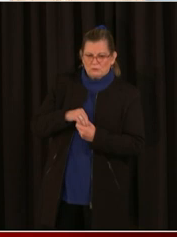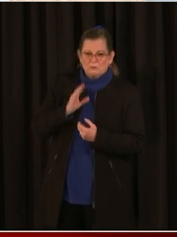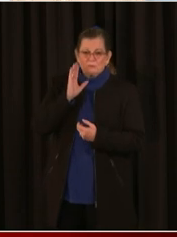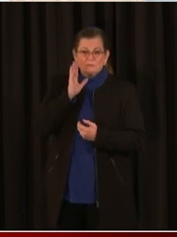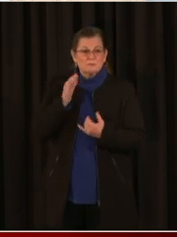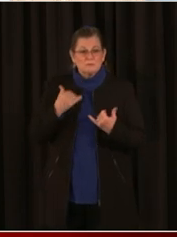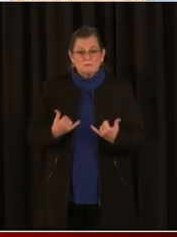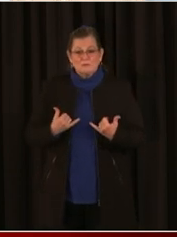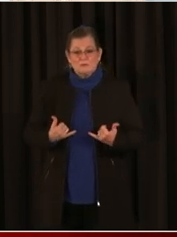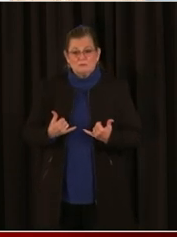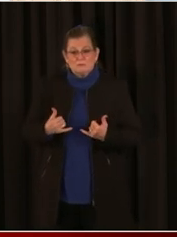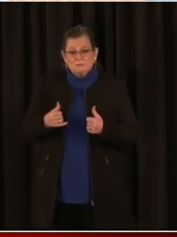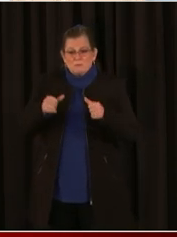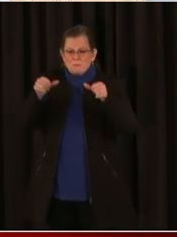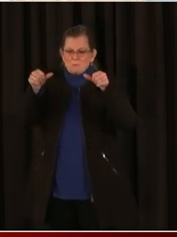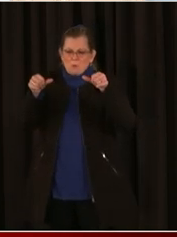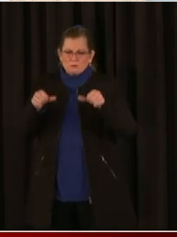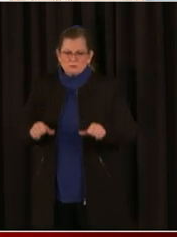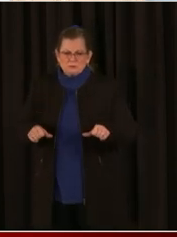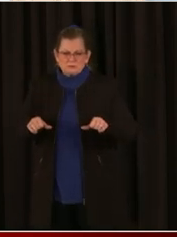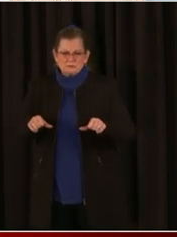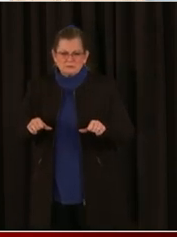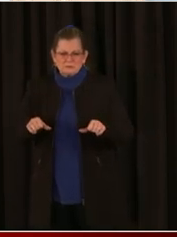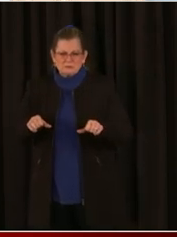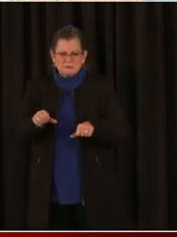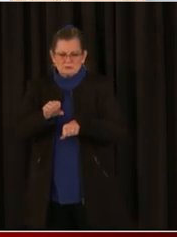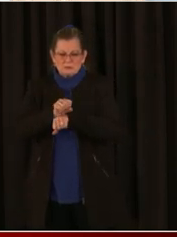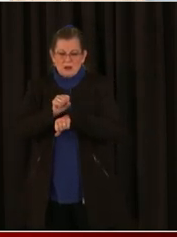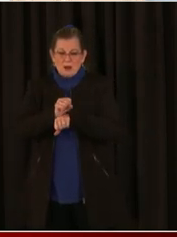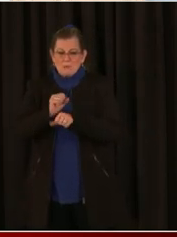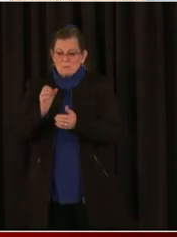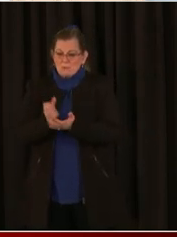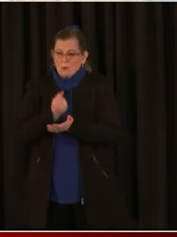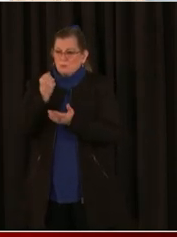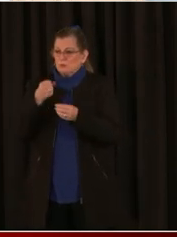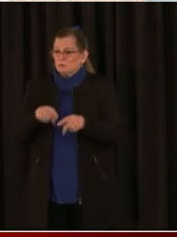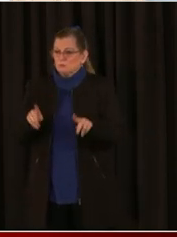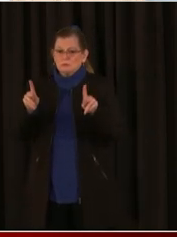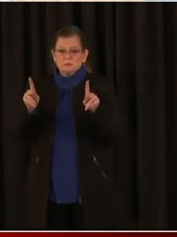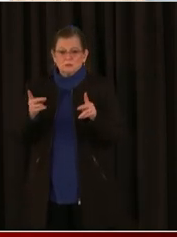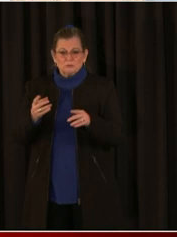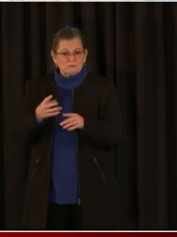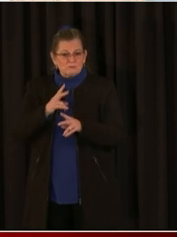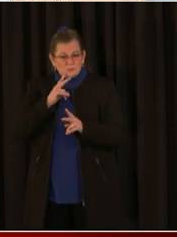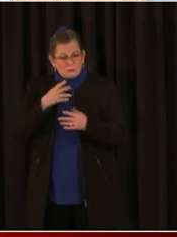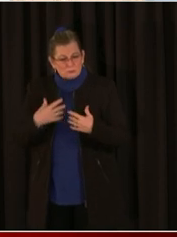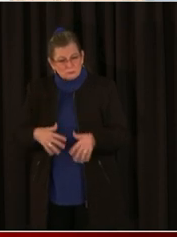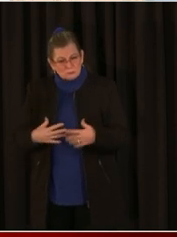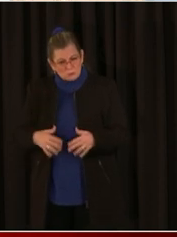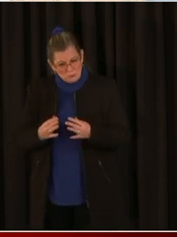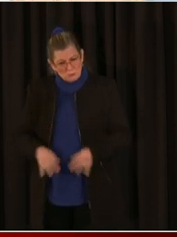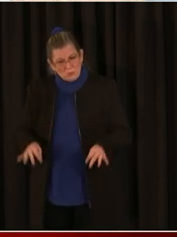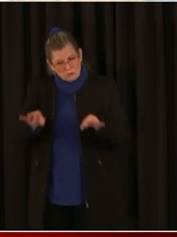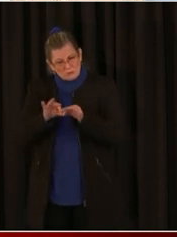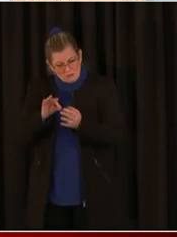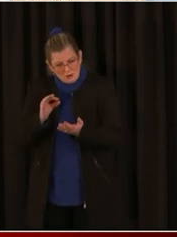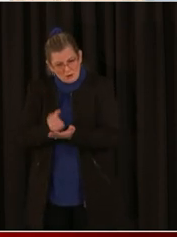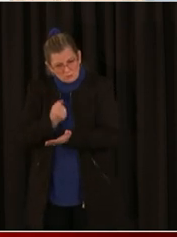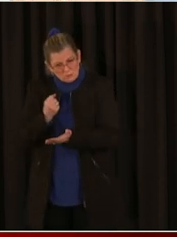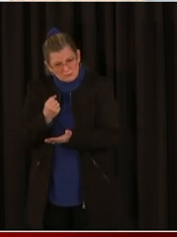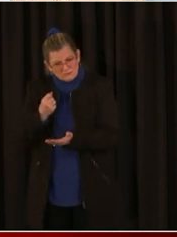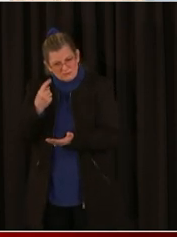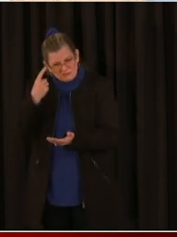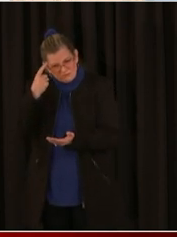we will be posting a job opportunity in the district, a very important job opportunity for